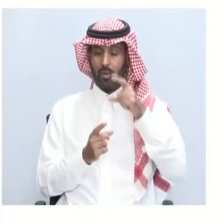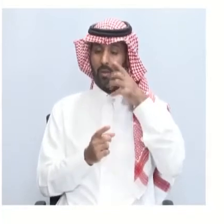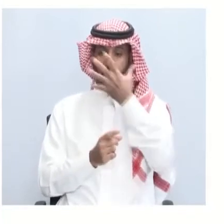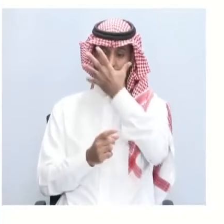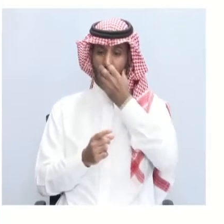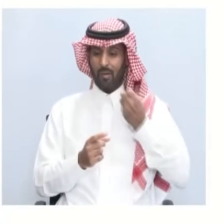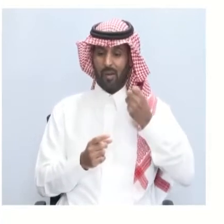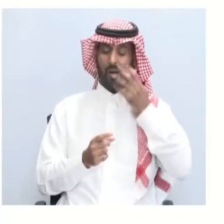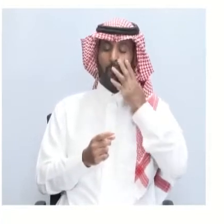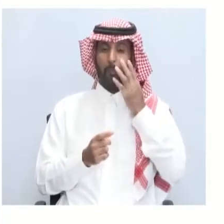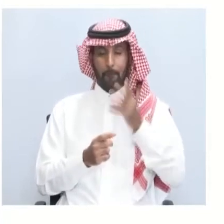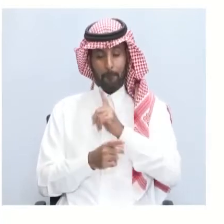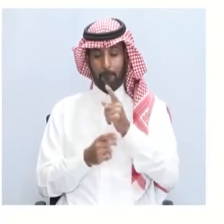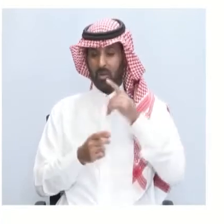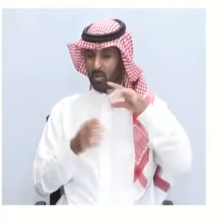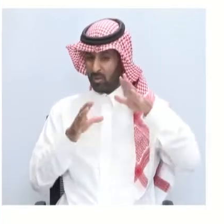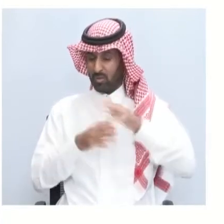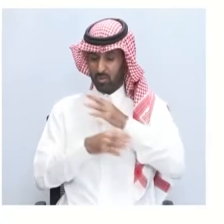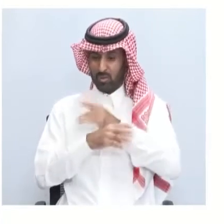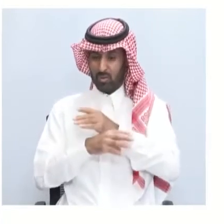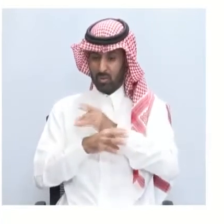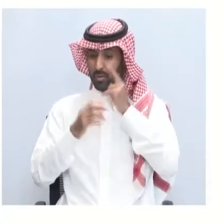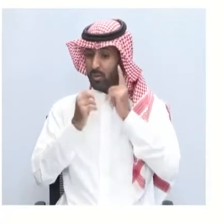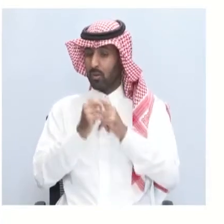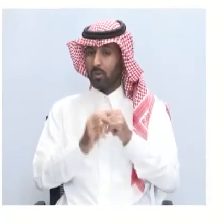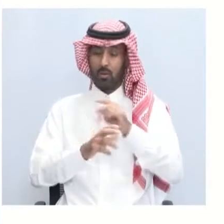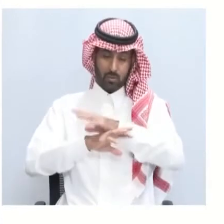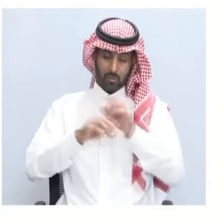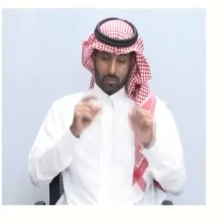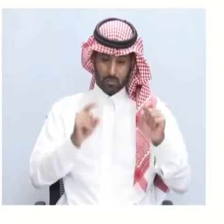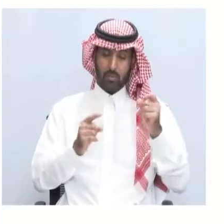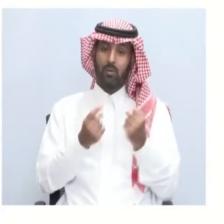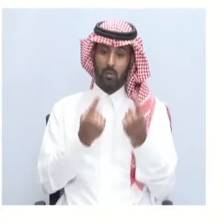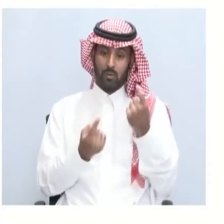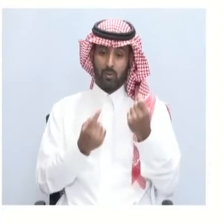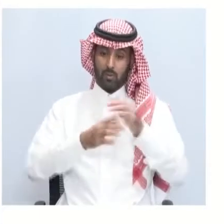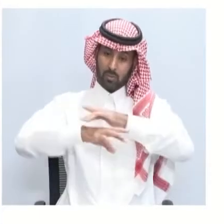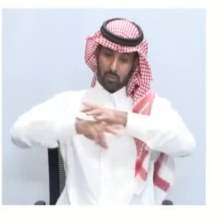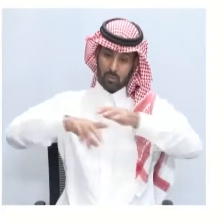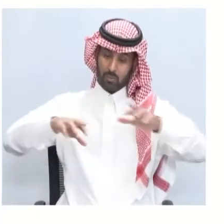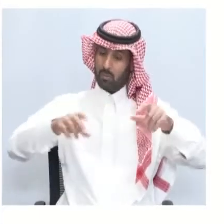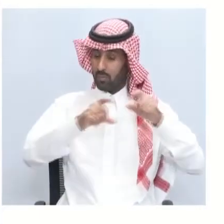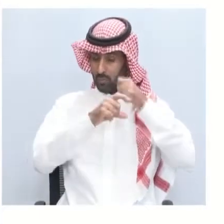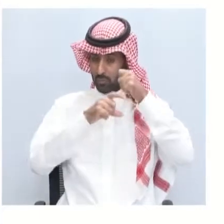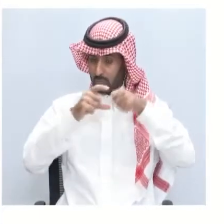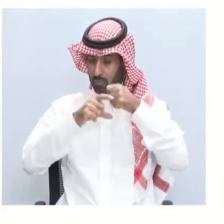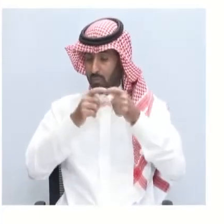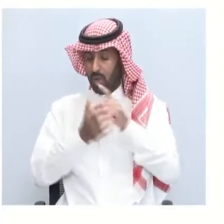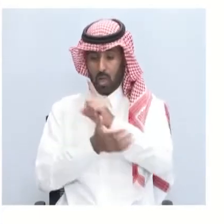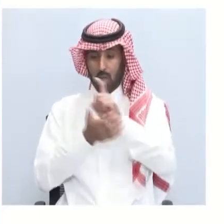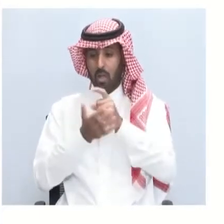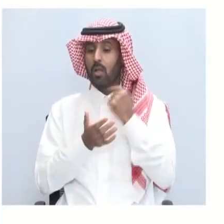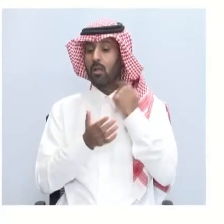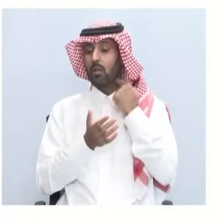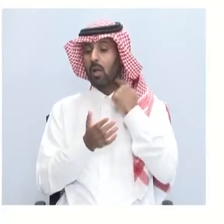the wildlife. The National Geographic channel is a television channel that features documentaries about science